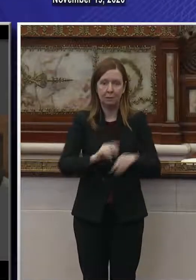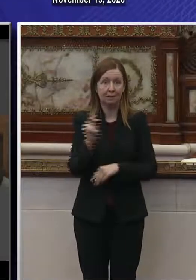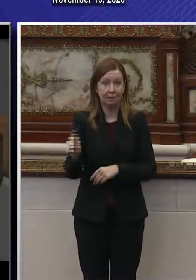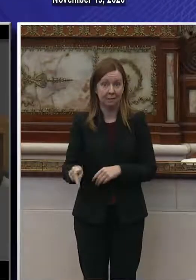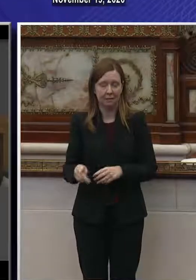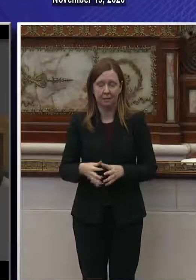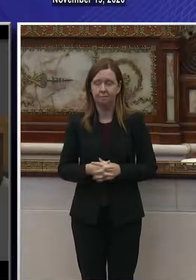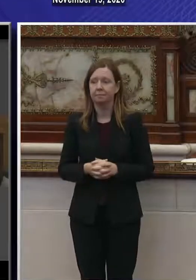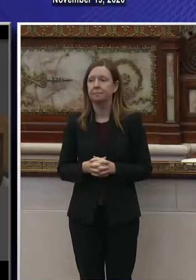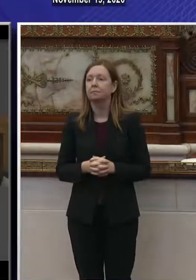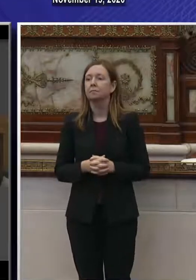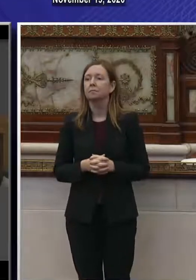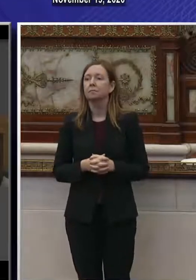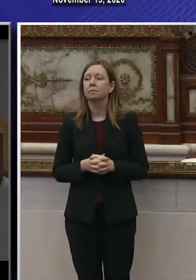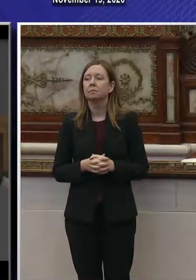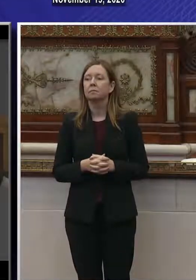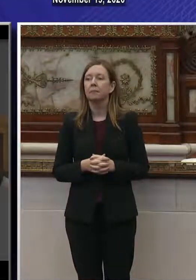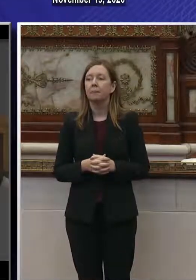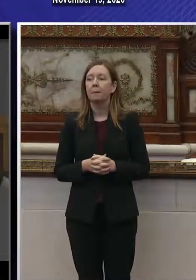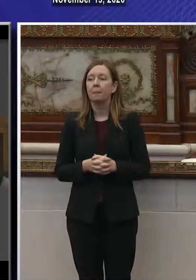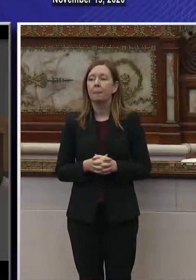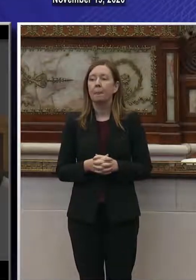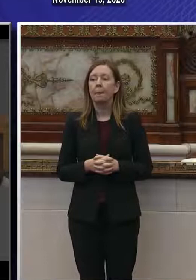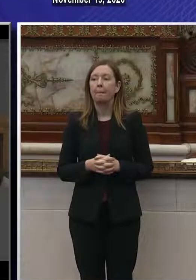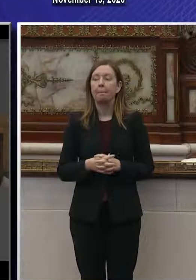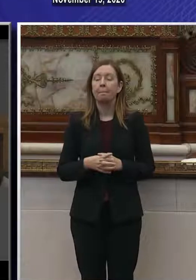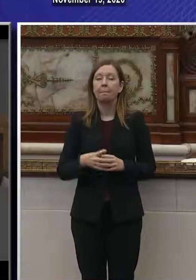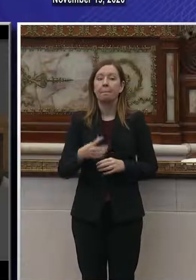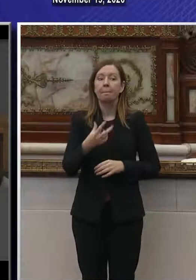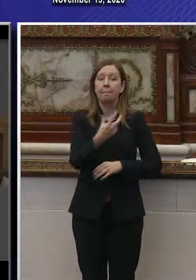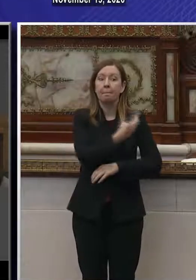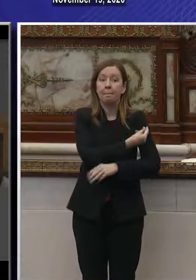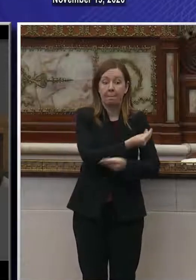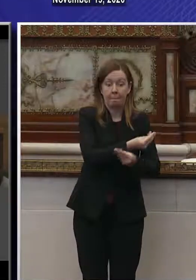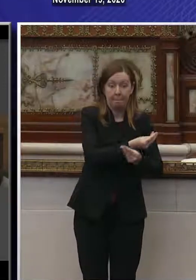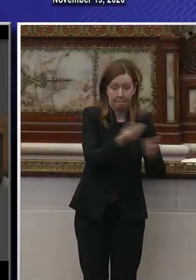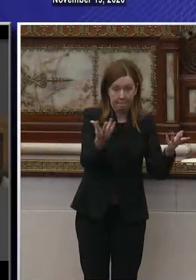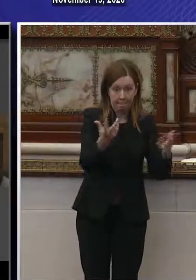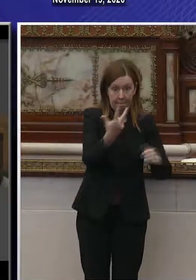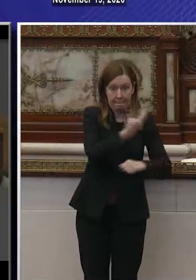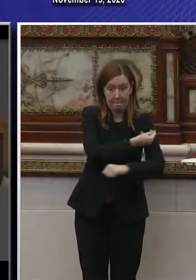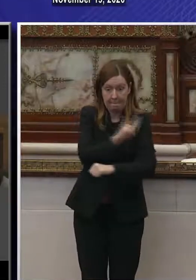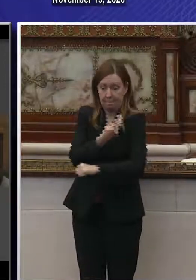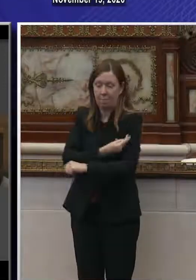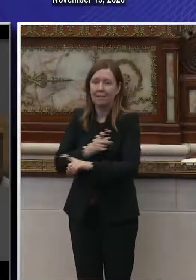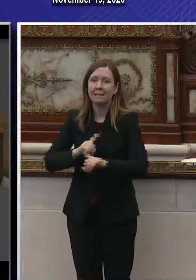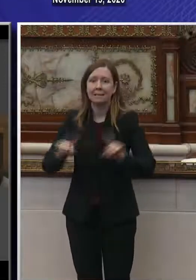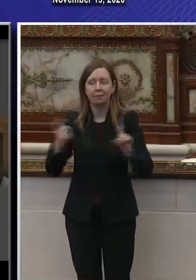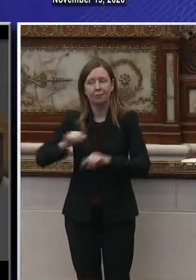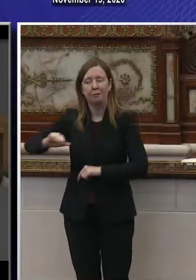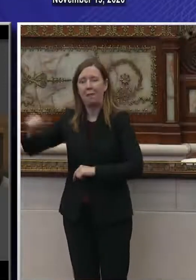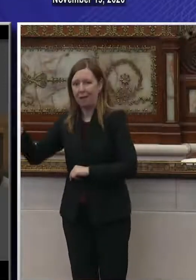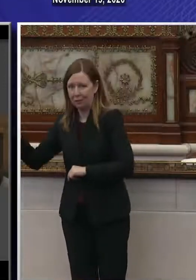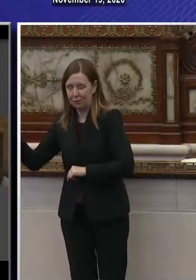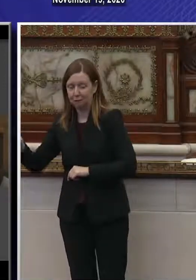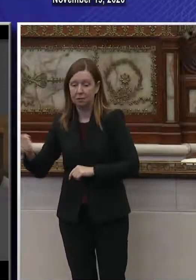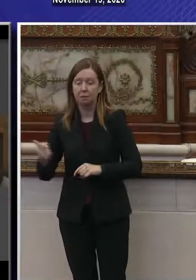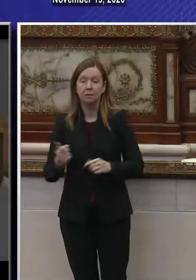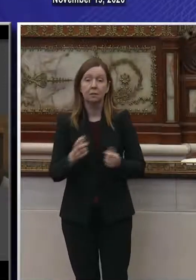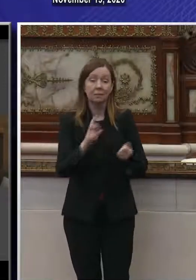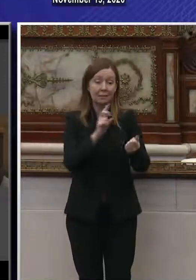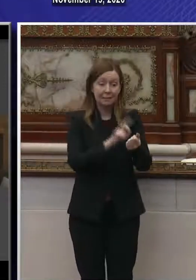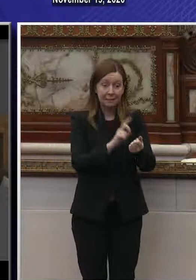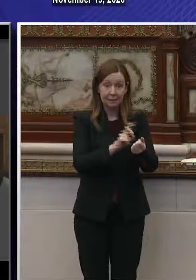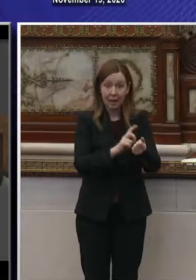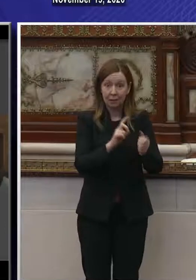of Philadelphia. Distribution will be different than for other vaccines in that healthcare providers will not be able to